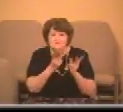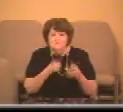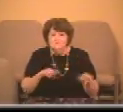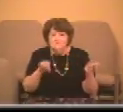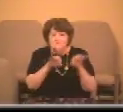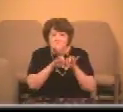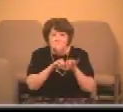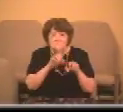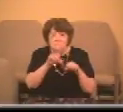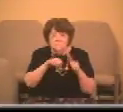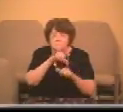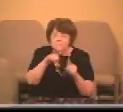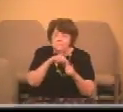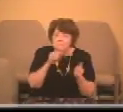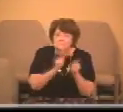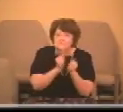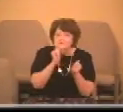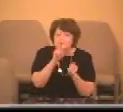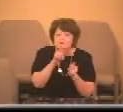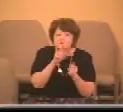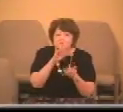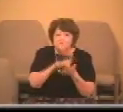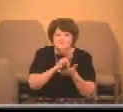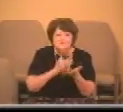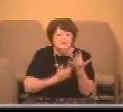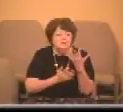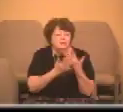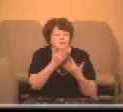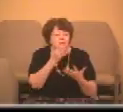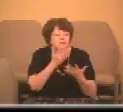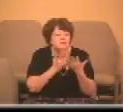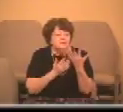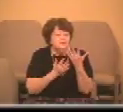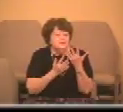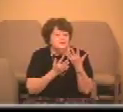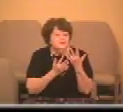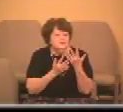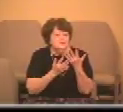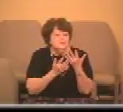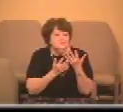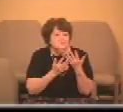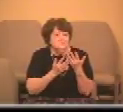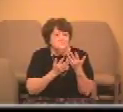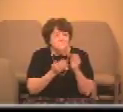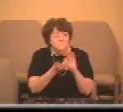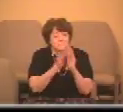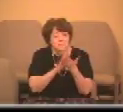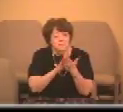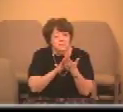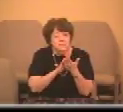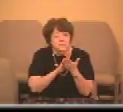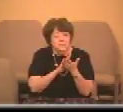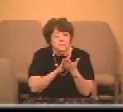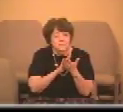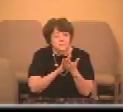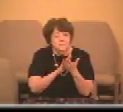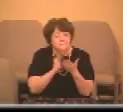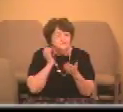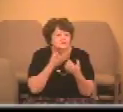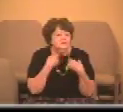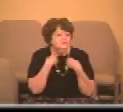to a relationship with you that's boiling and bubbling and becomes the source of our